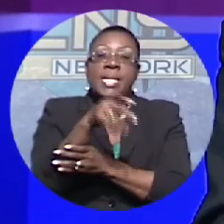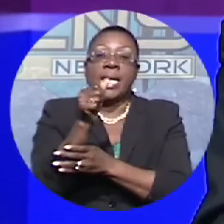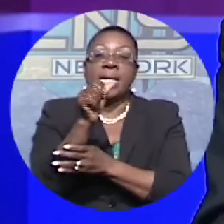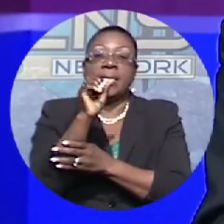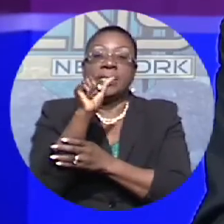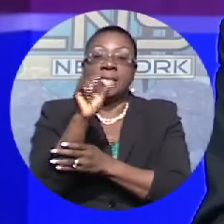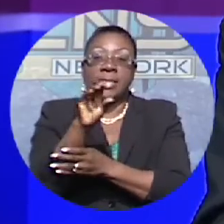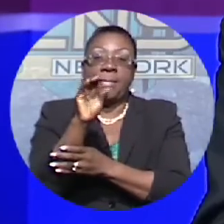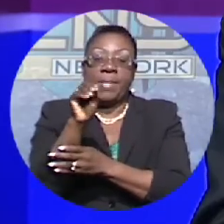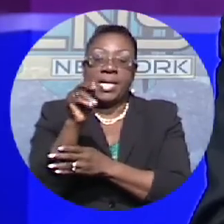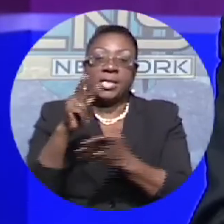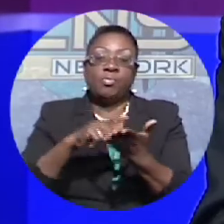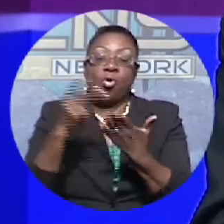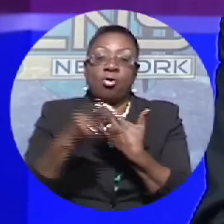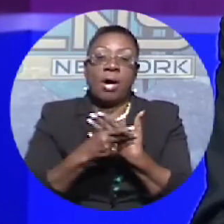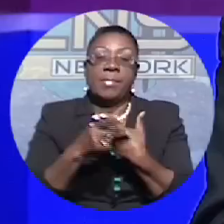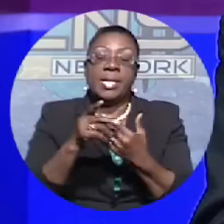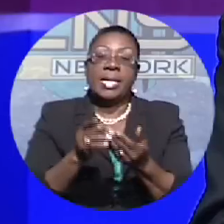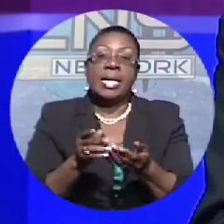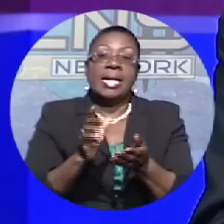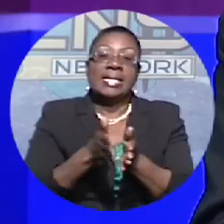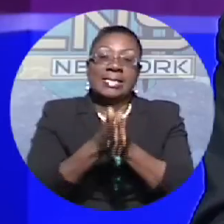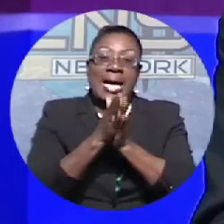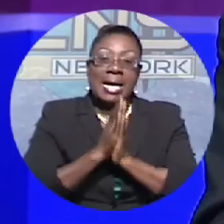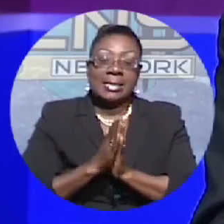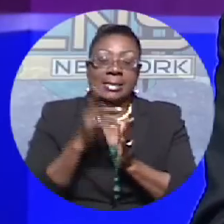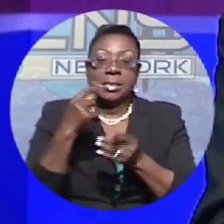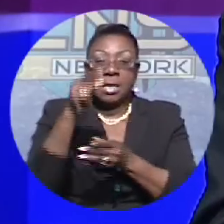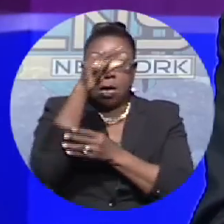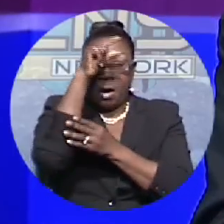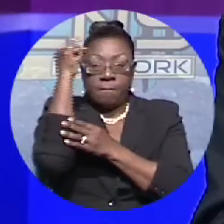to the government for more help. The program, which is now in